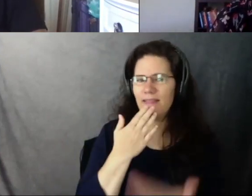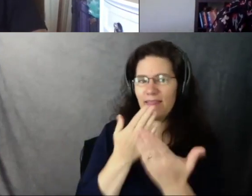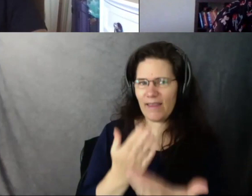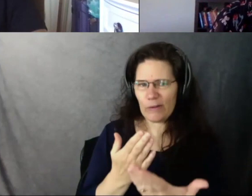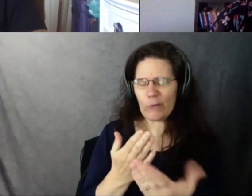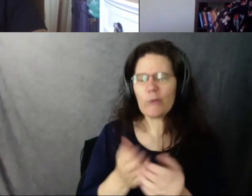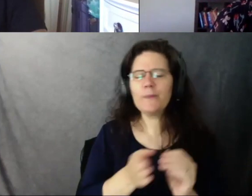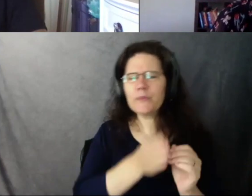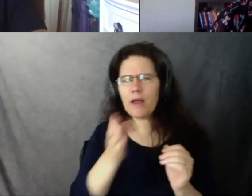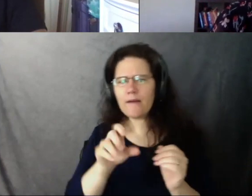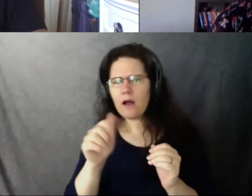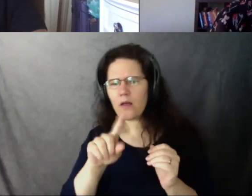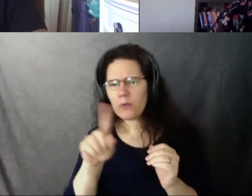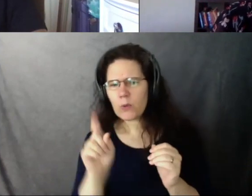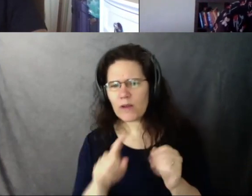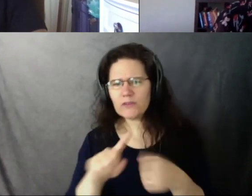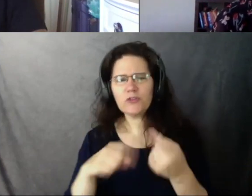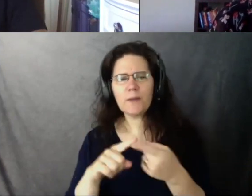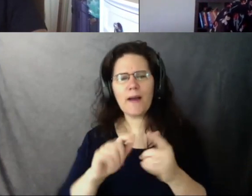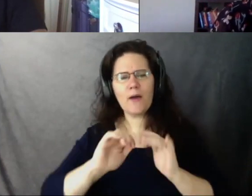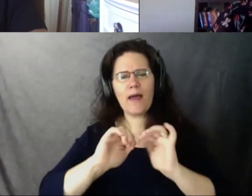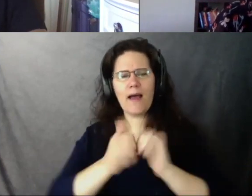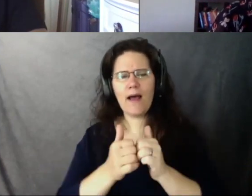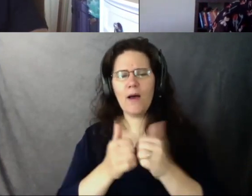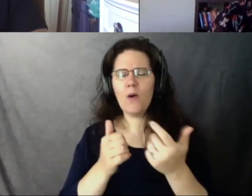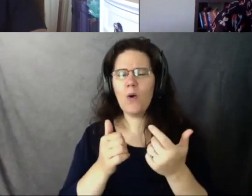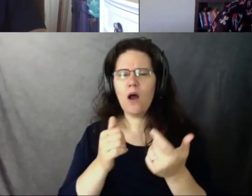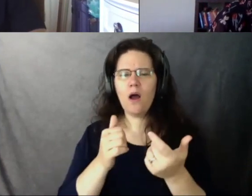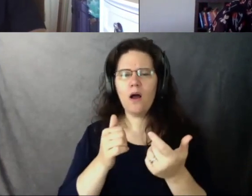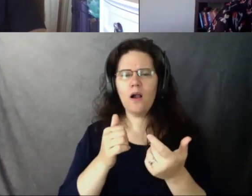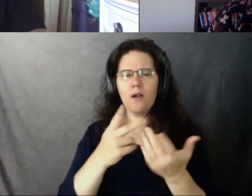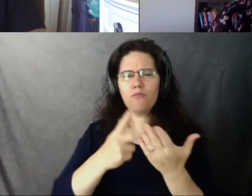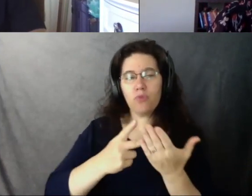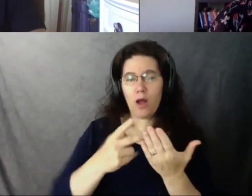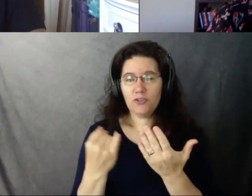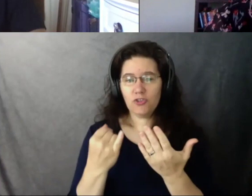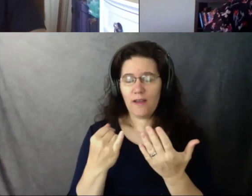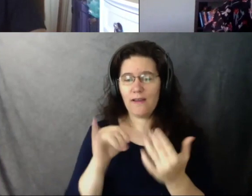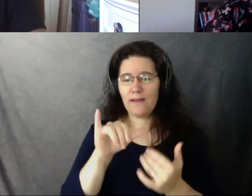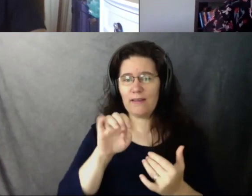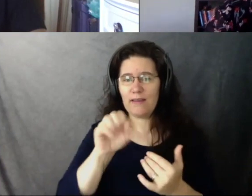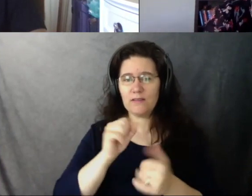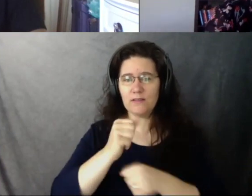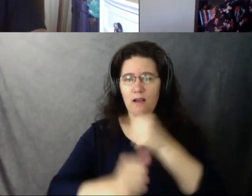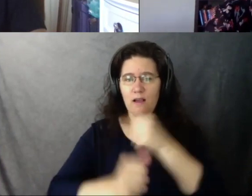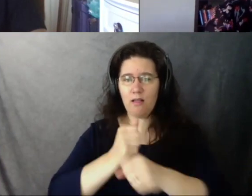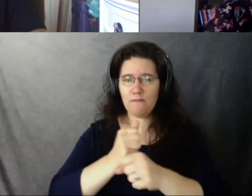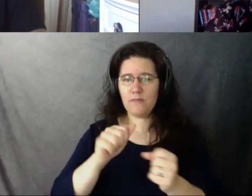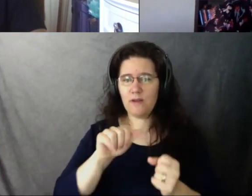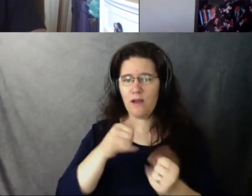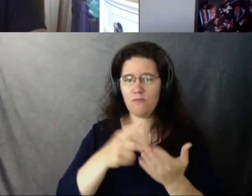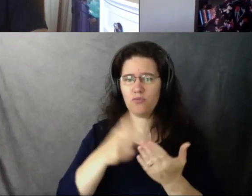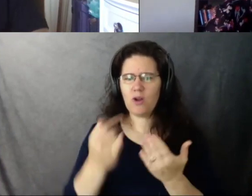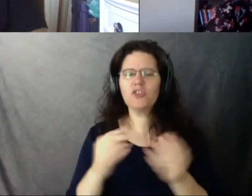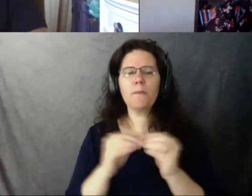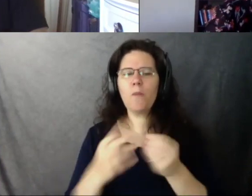to make alumni projects more inclusive. And that's actually what we'll get into a little bit later in this webinar. And Safira will be sharing some